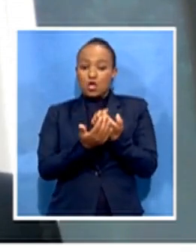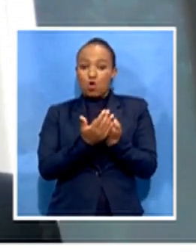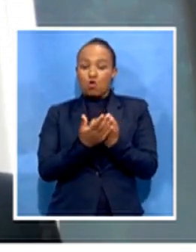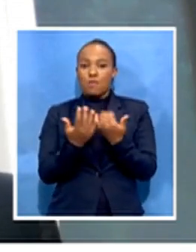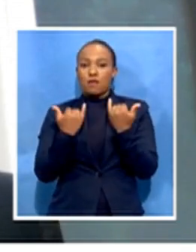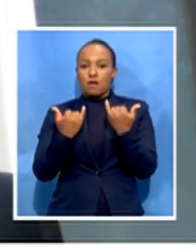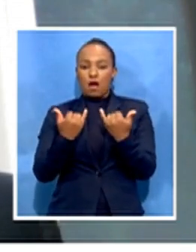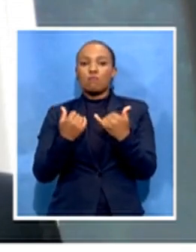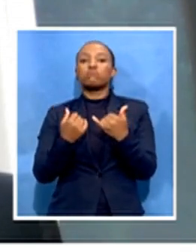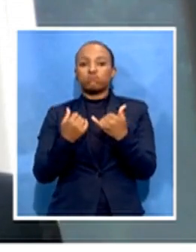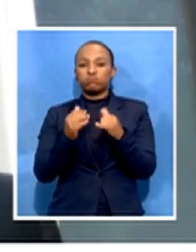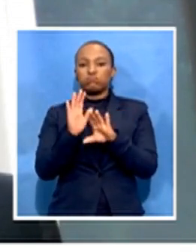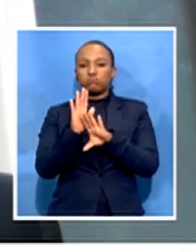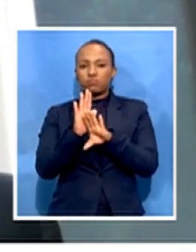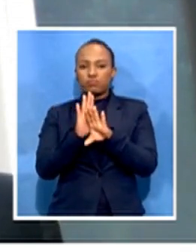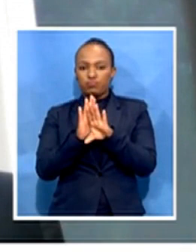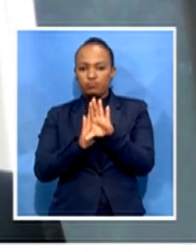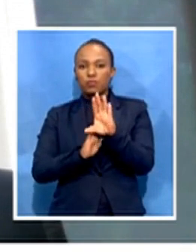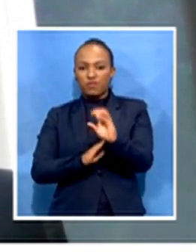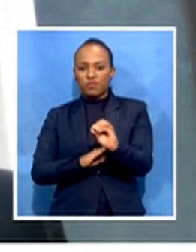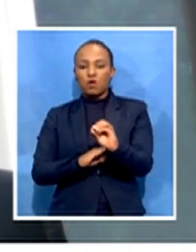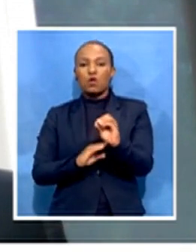other areas of the economy.